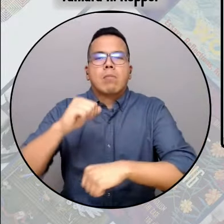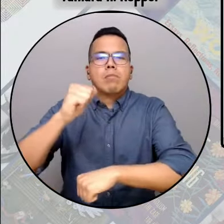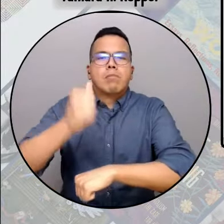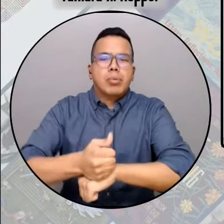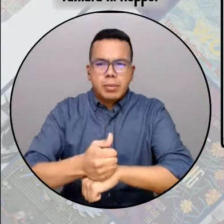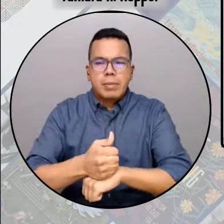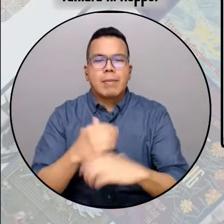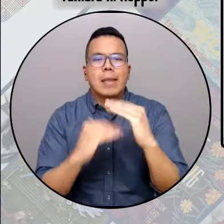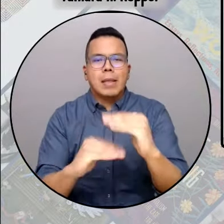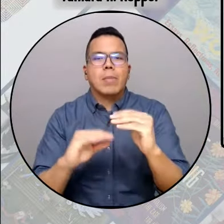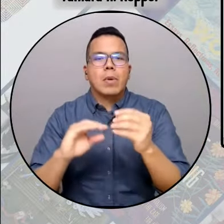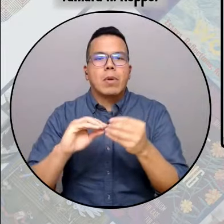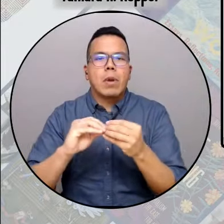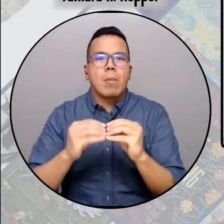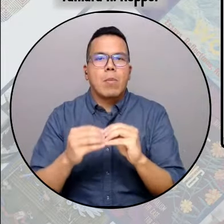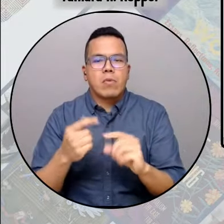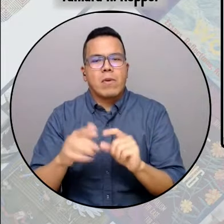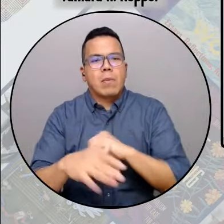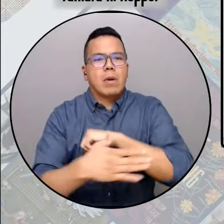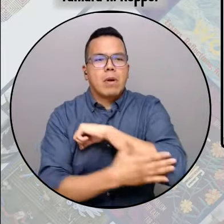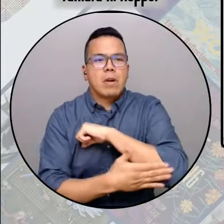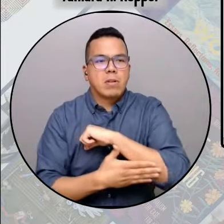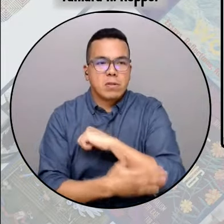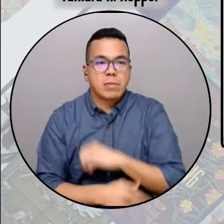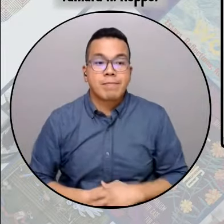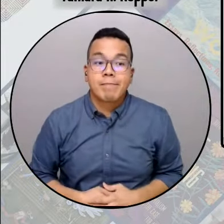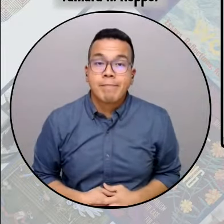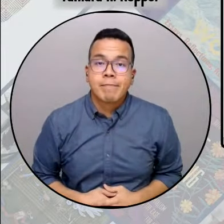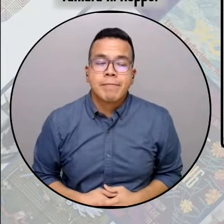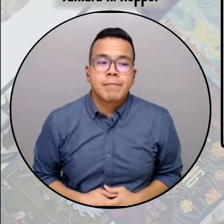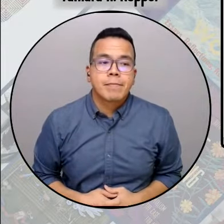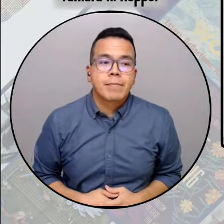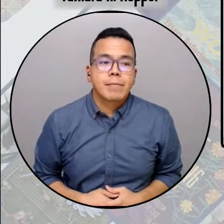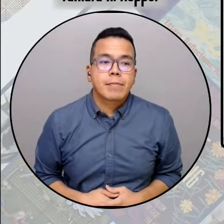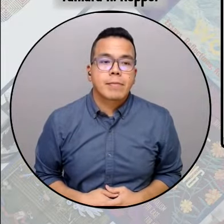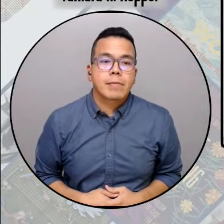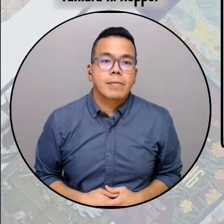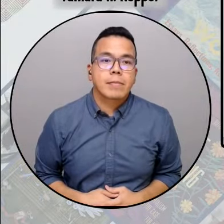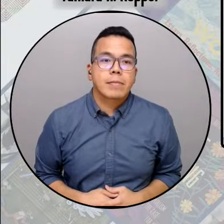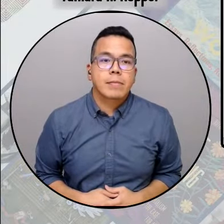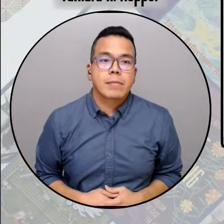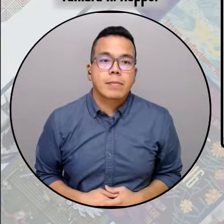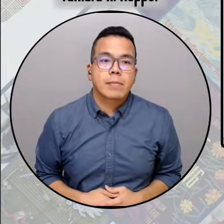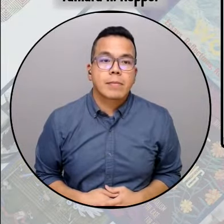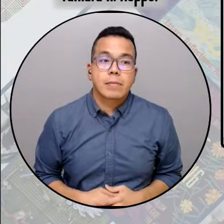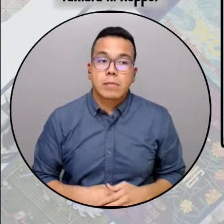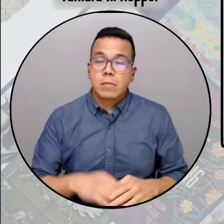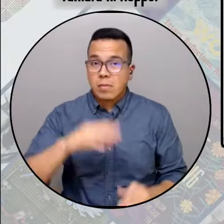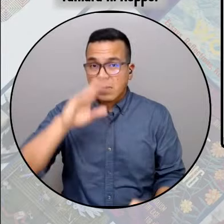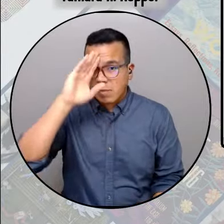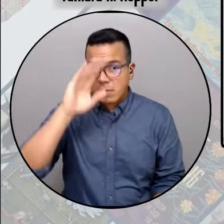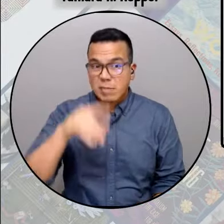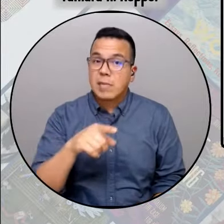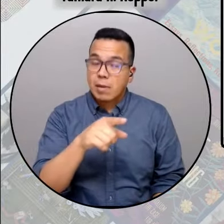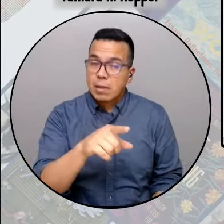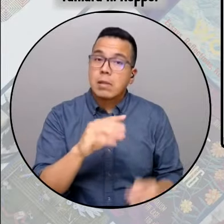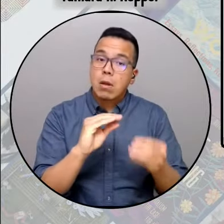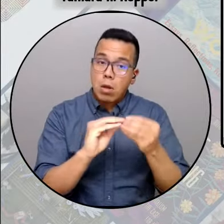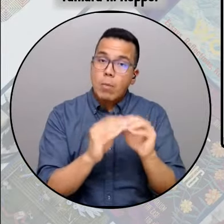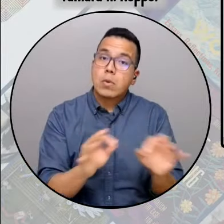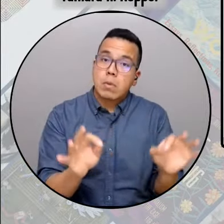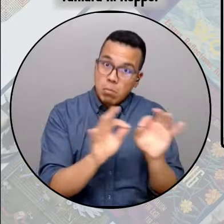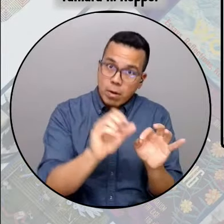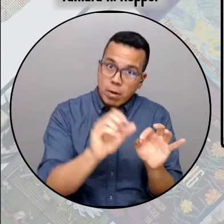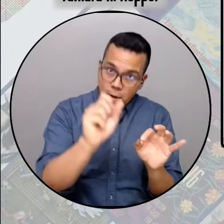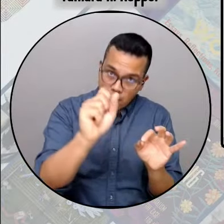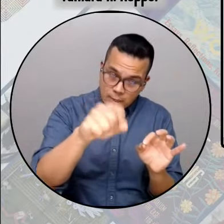history, right? Is focusing on nationality. This is why, you know, numbers can be very important, but this is why qualitative